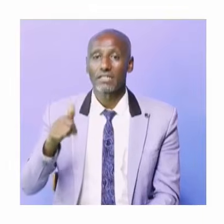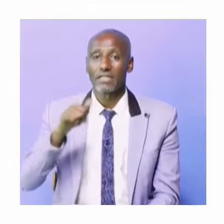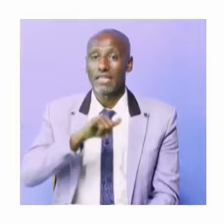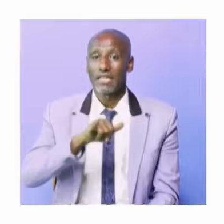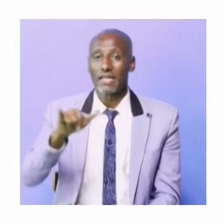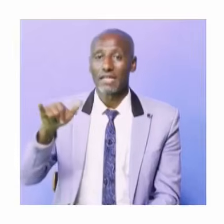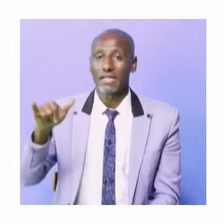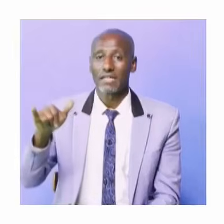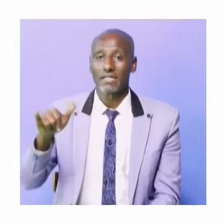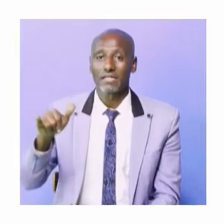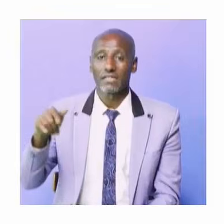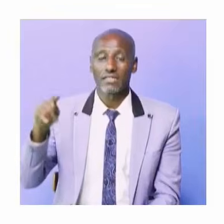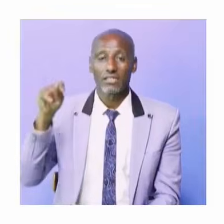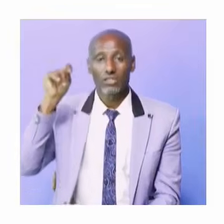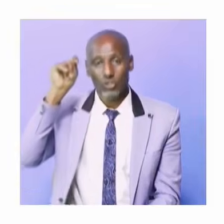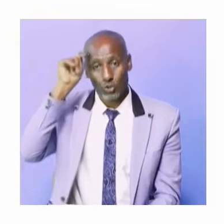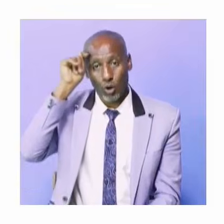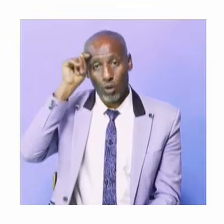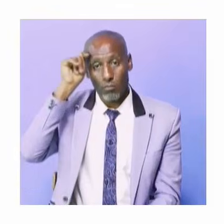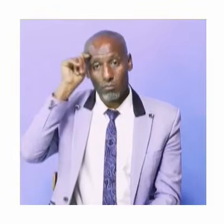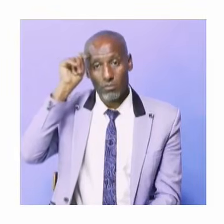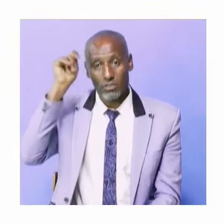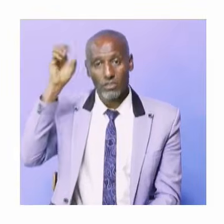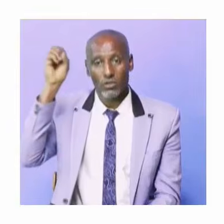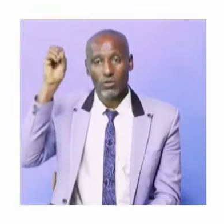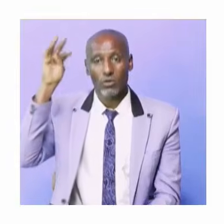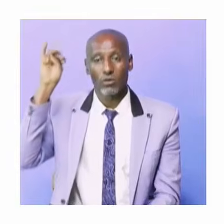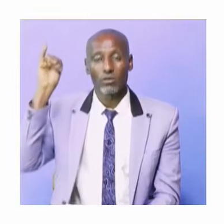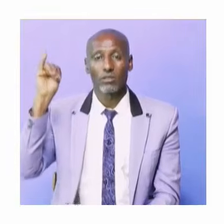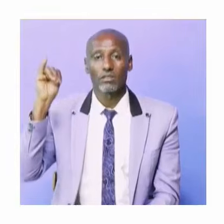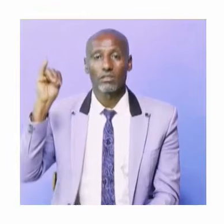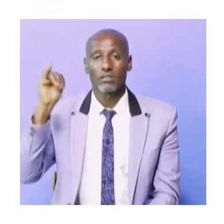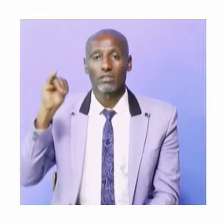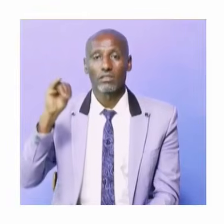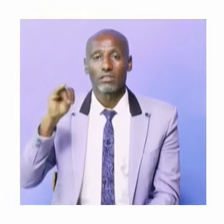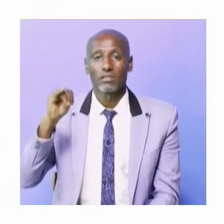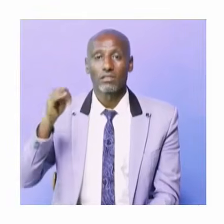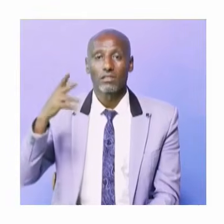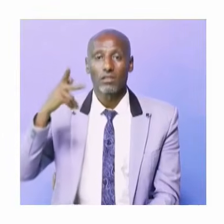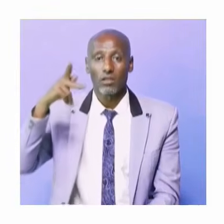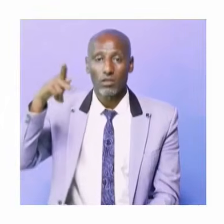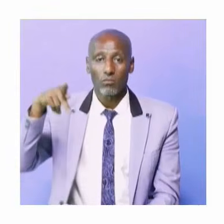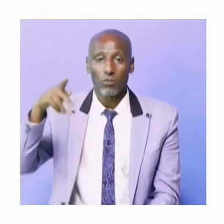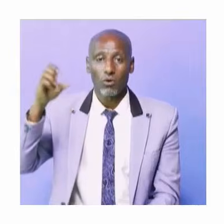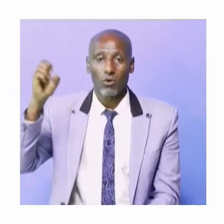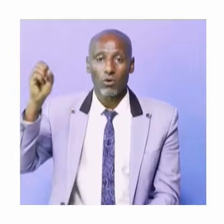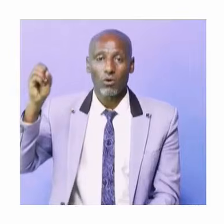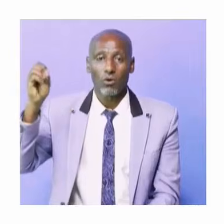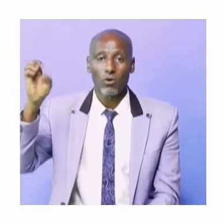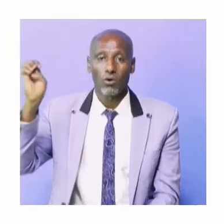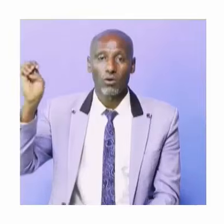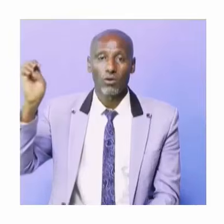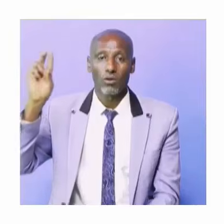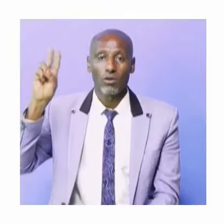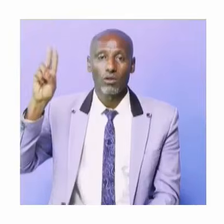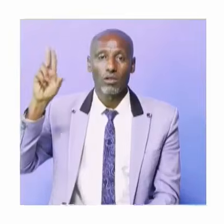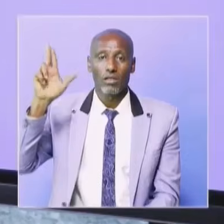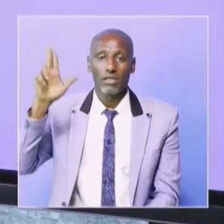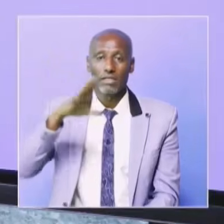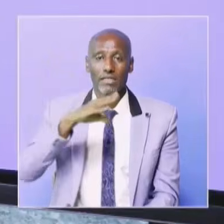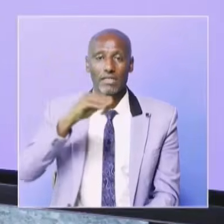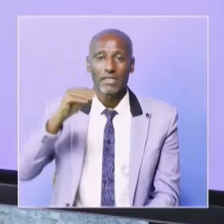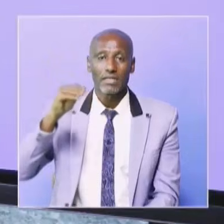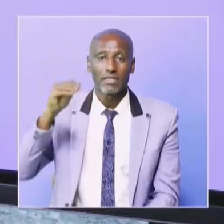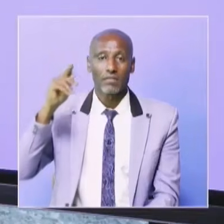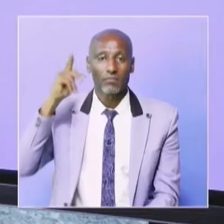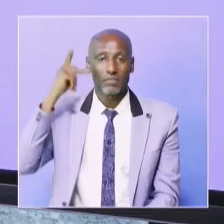they. On the third sentence, Tom. On the last sentence, Paul and Peter. What are these to our